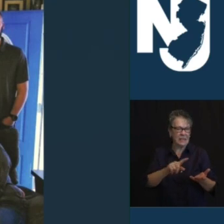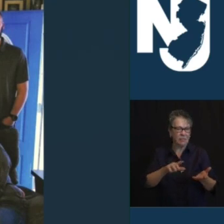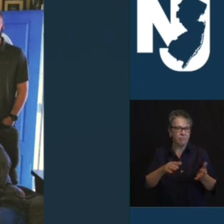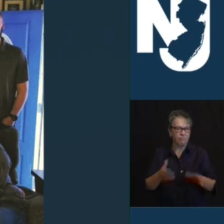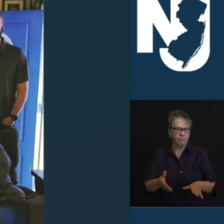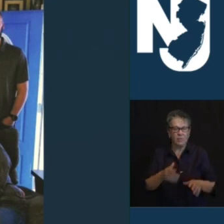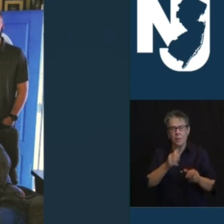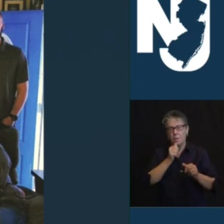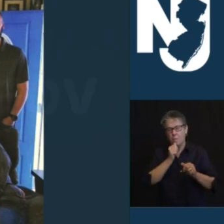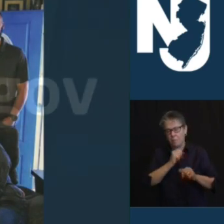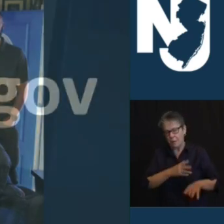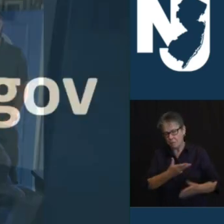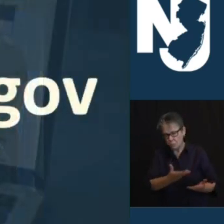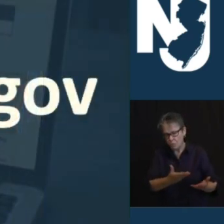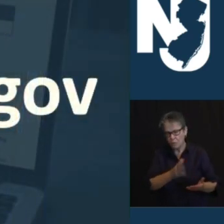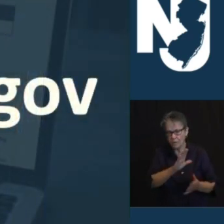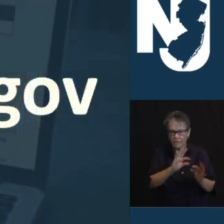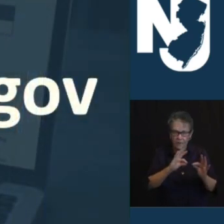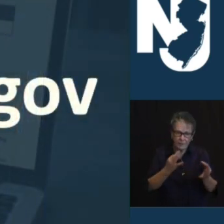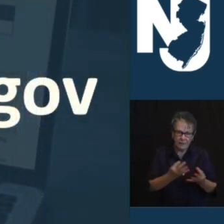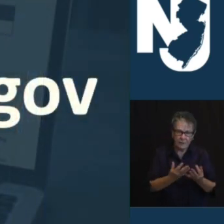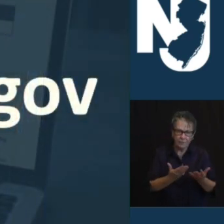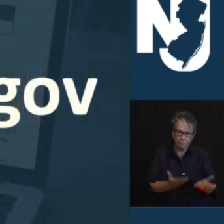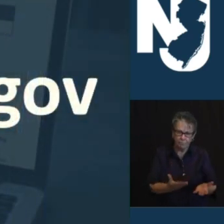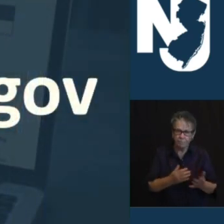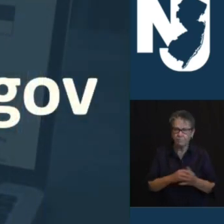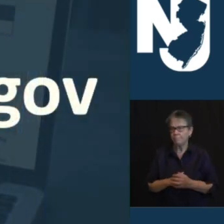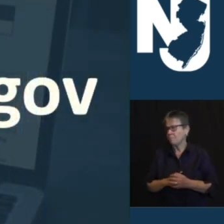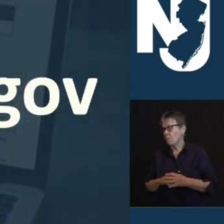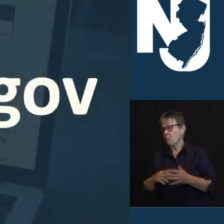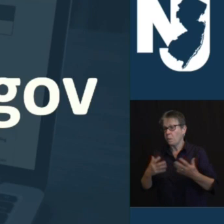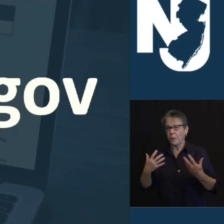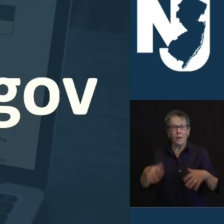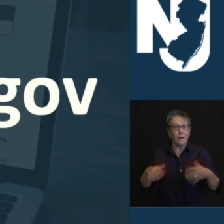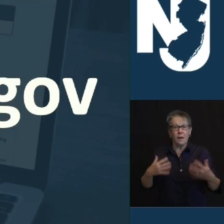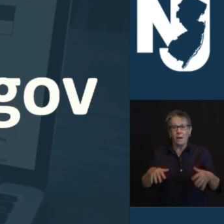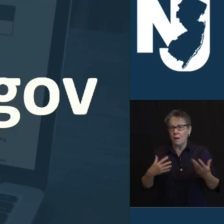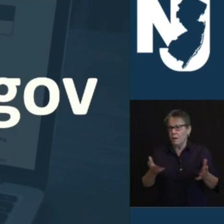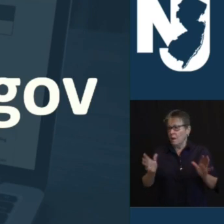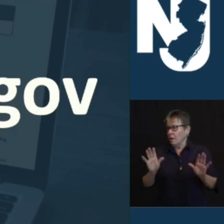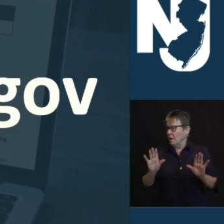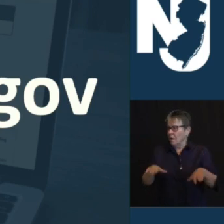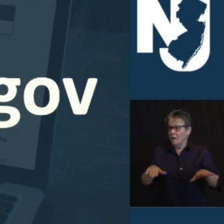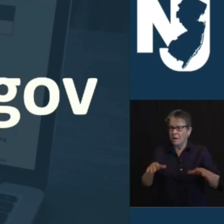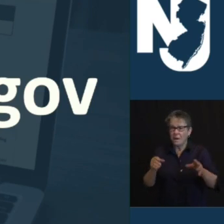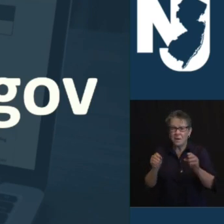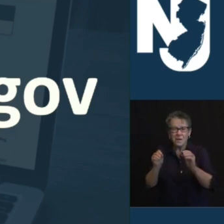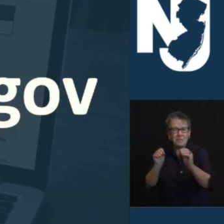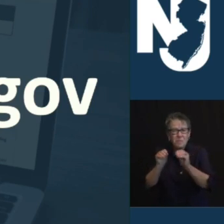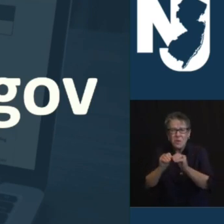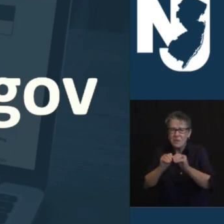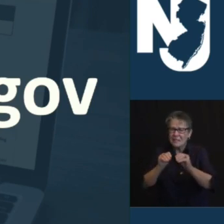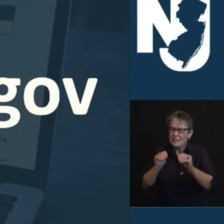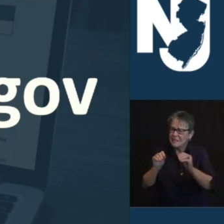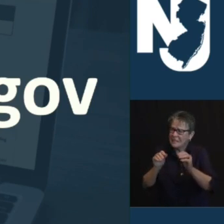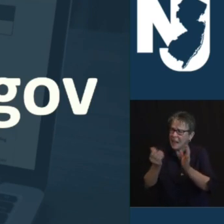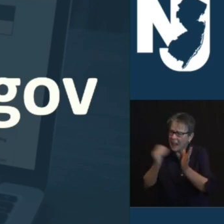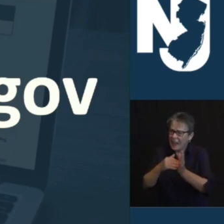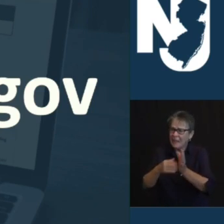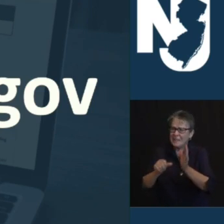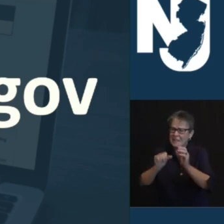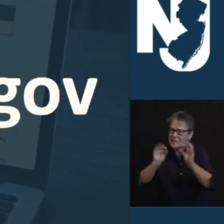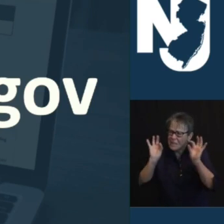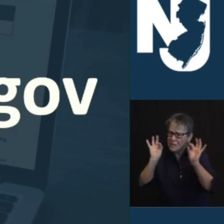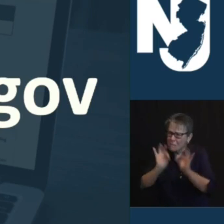family. It is even more important that we highlight those we have lost today as we prepare for Thanksgiving. These are 3 of the